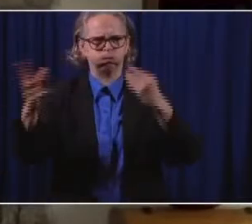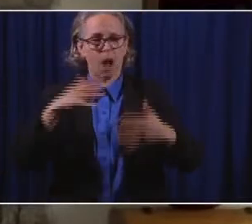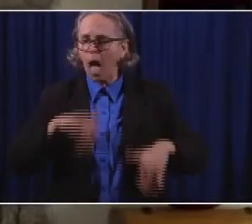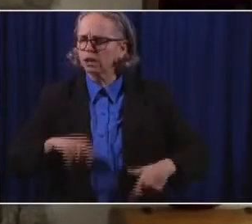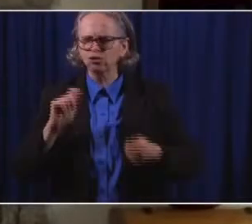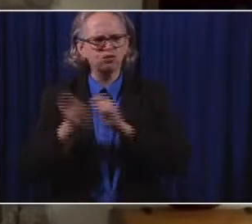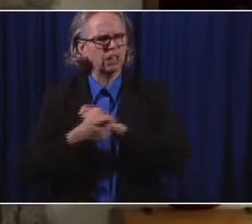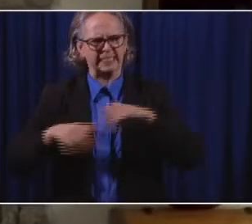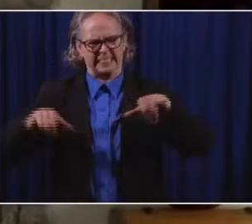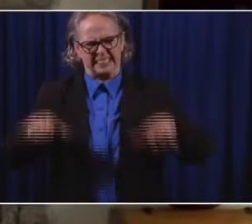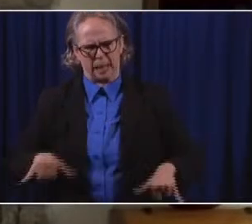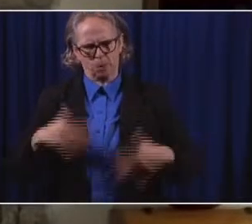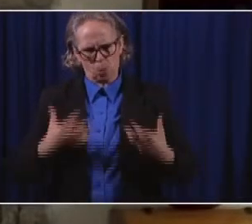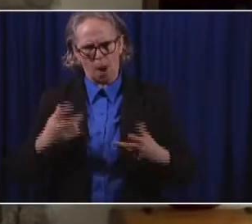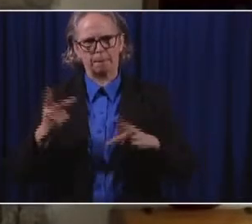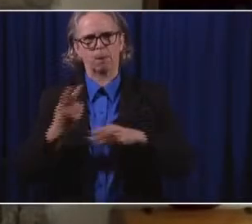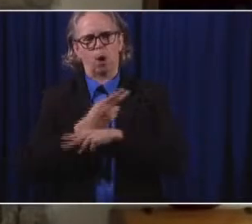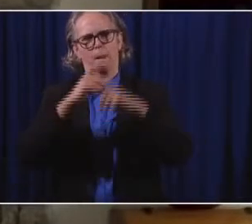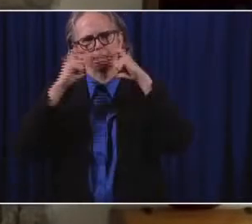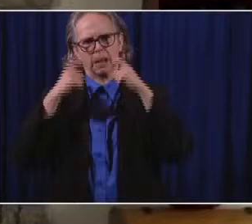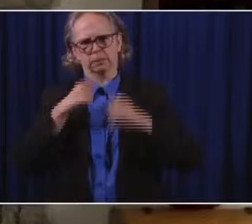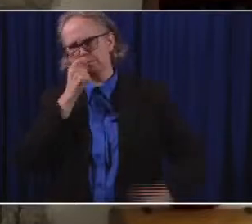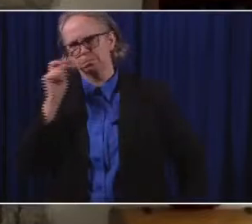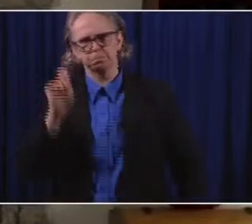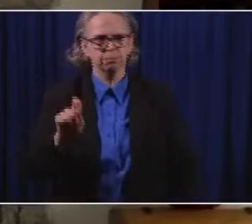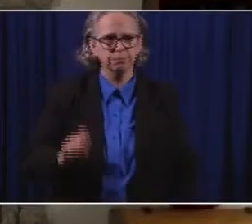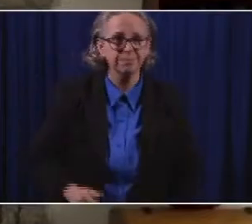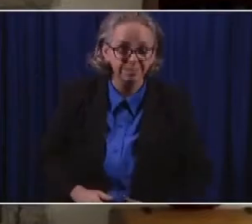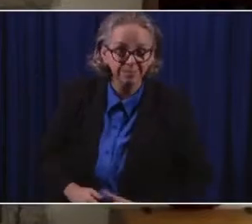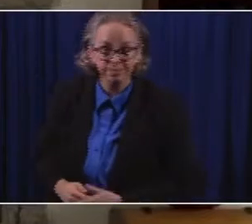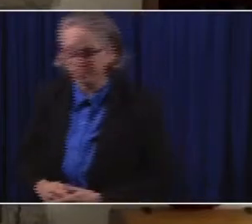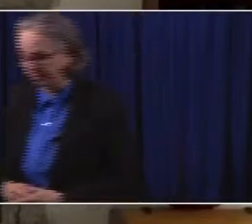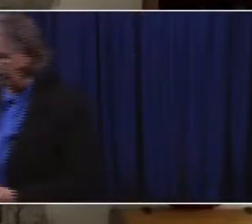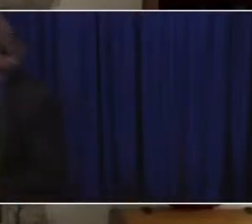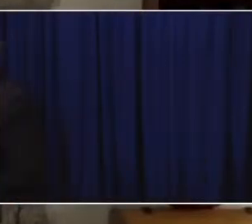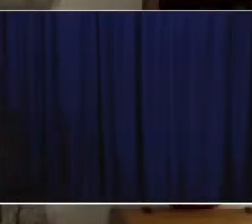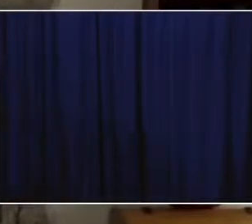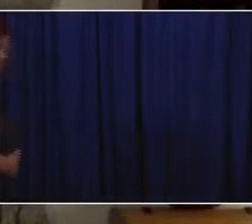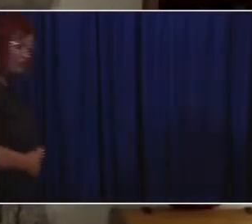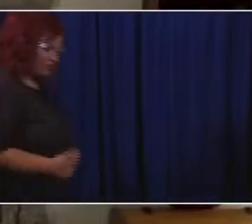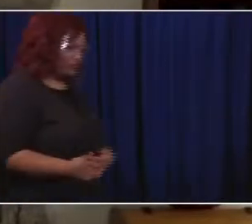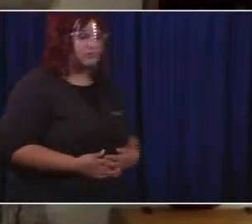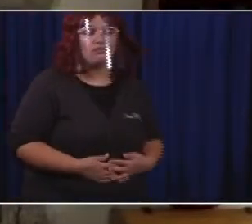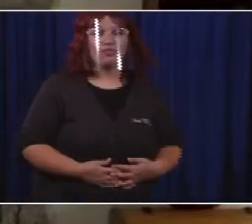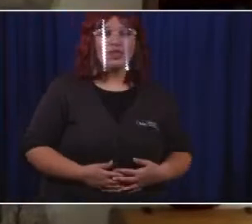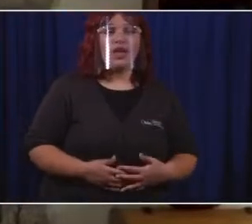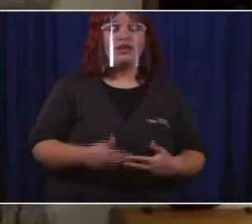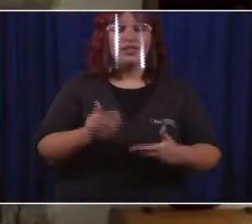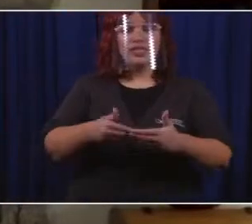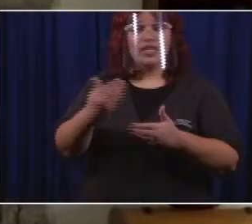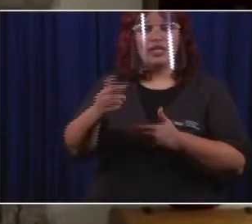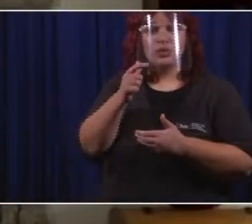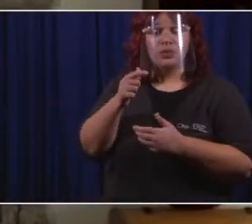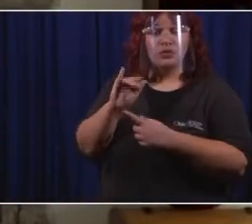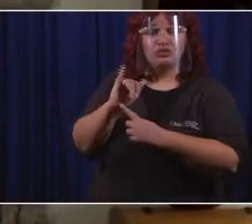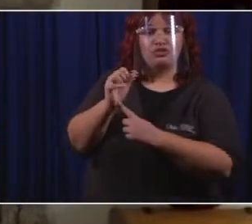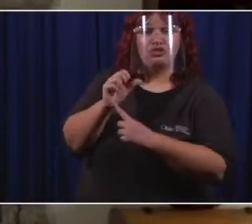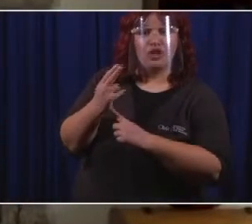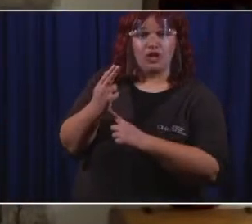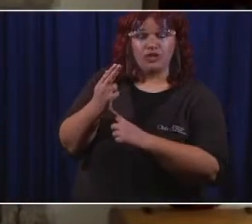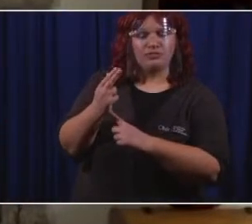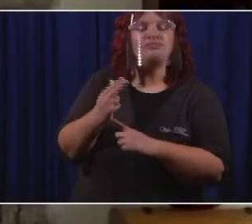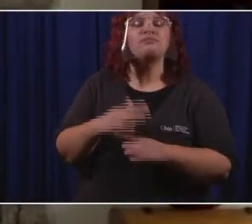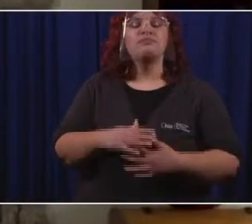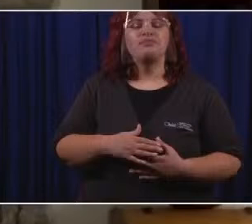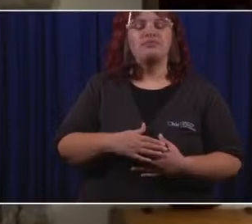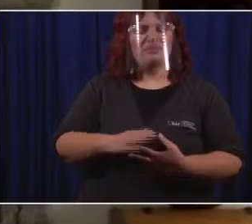Next question is from Josh Rottenberg at Spectrum News. Hi, Governor. How are you? Hey, Josh. You just said about 20 minutes ago,